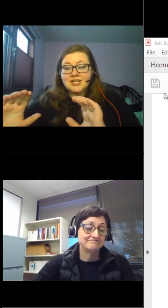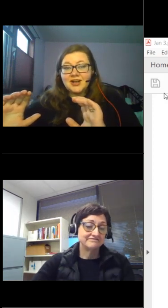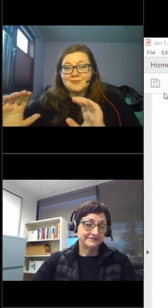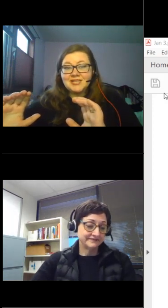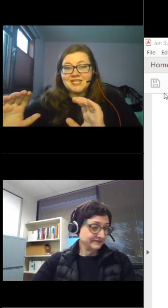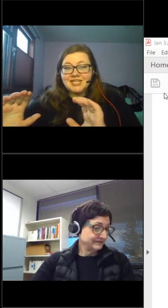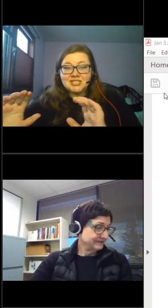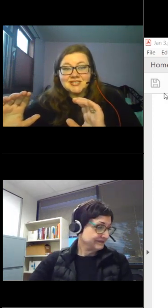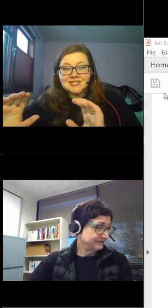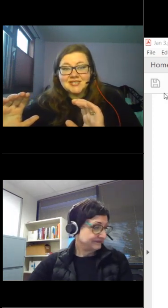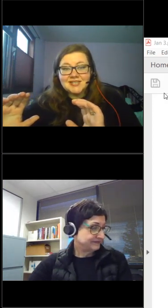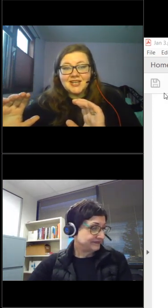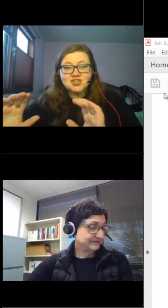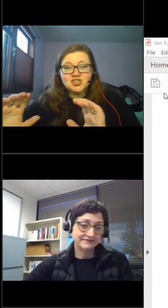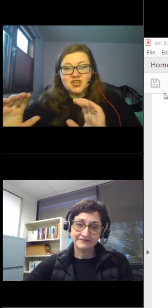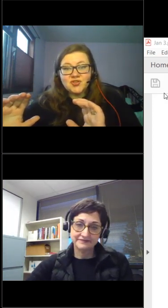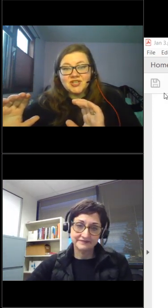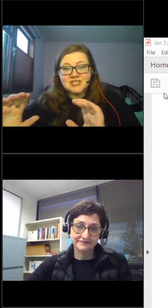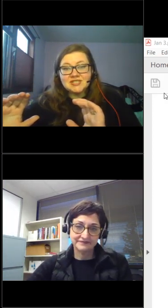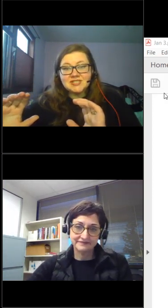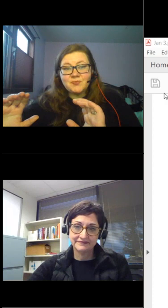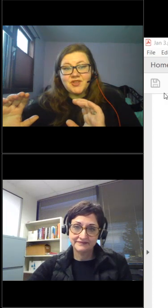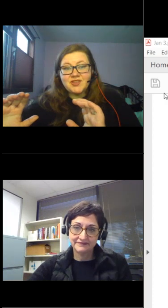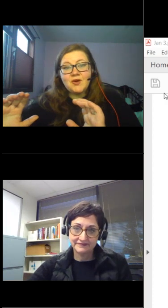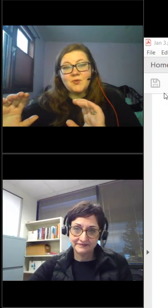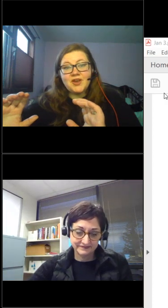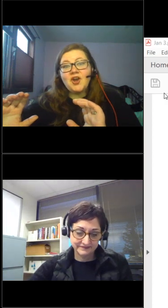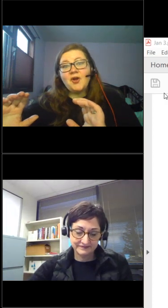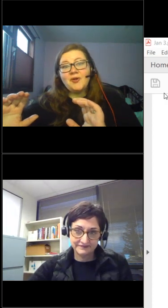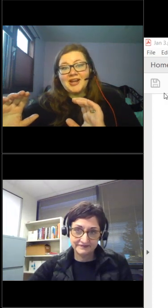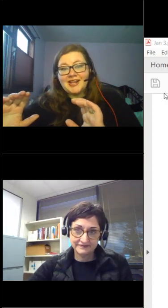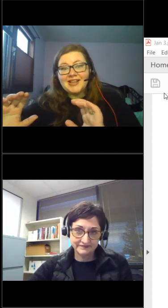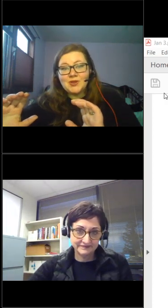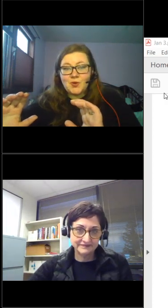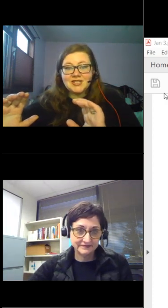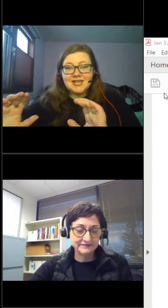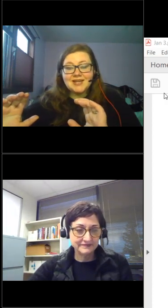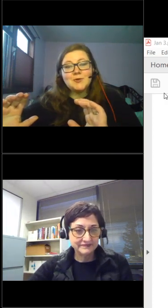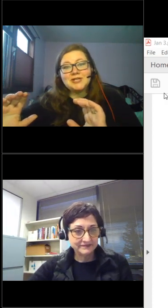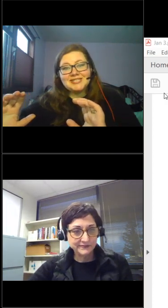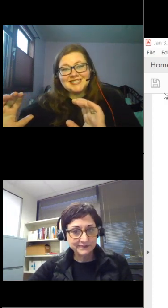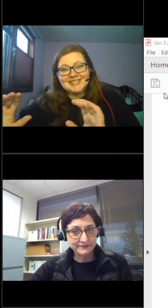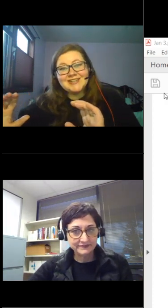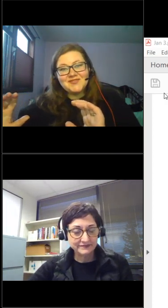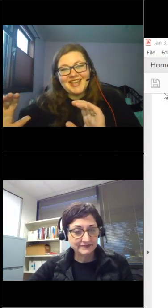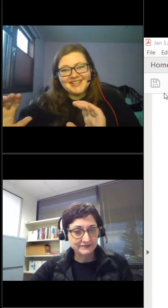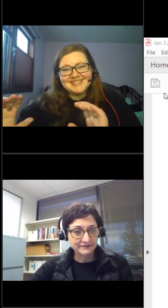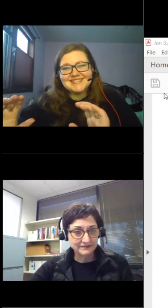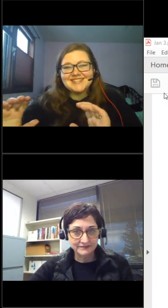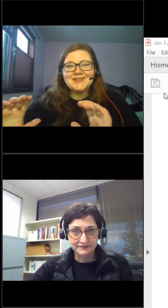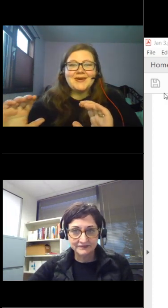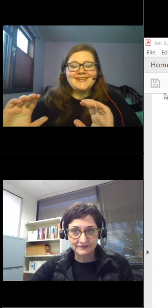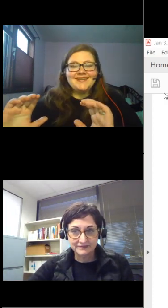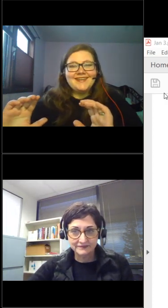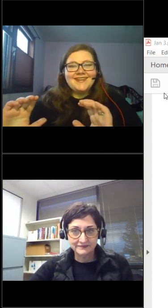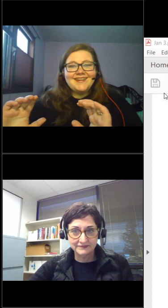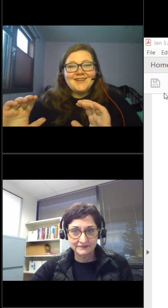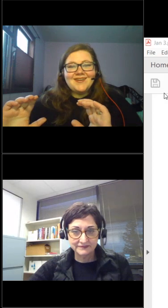a documentation CEH. So this is something that we are already in the works on, and we're just going to dovetail this into